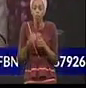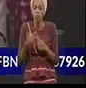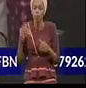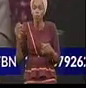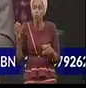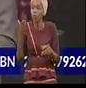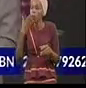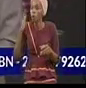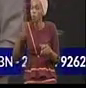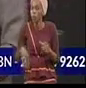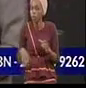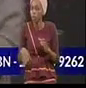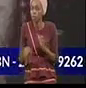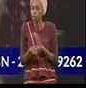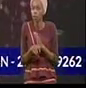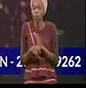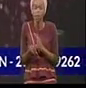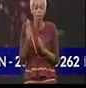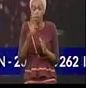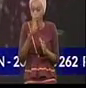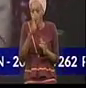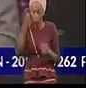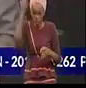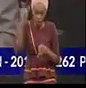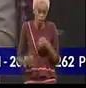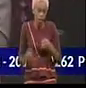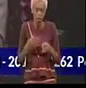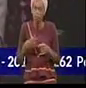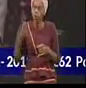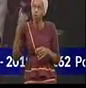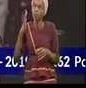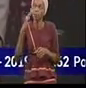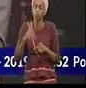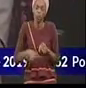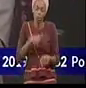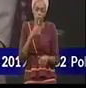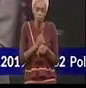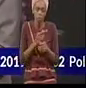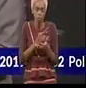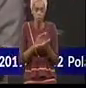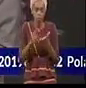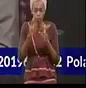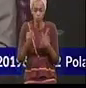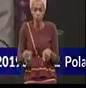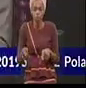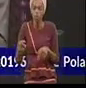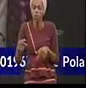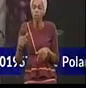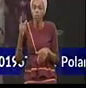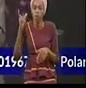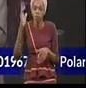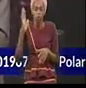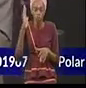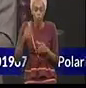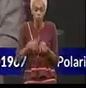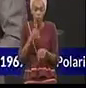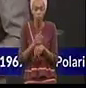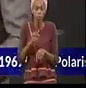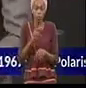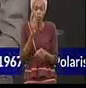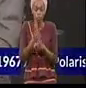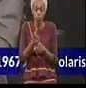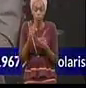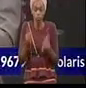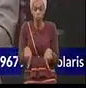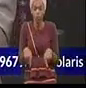and establish the just. Establish the righteous. Establish the holy. In